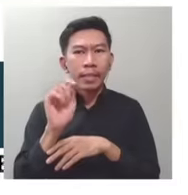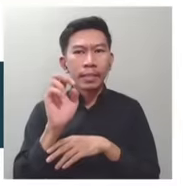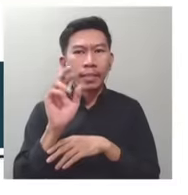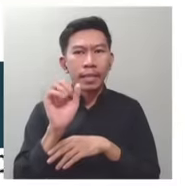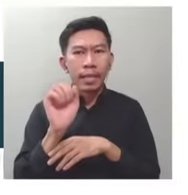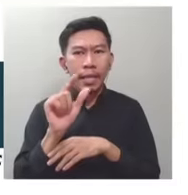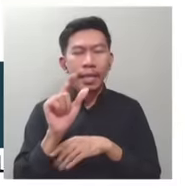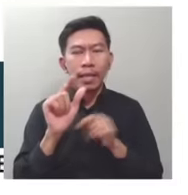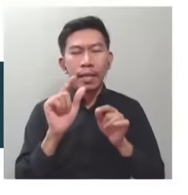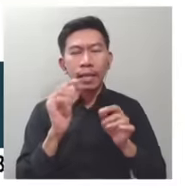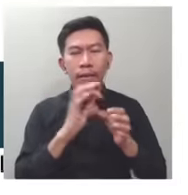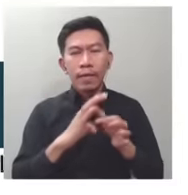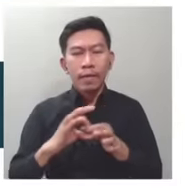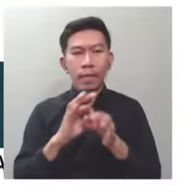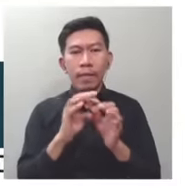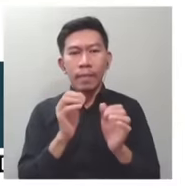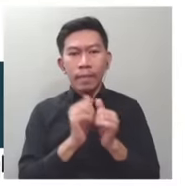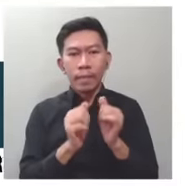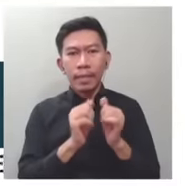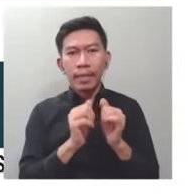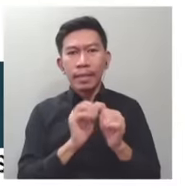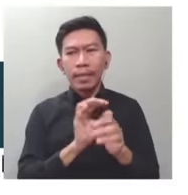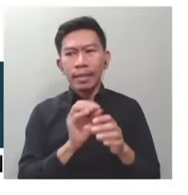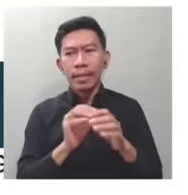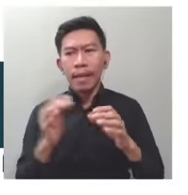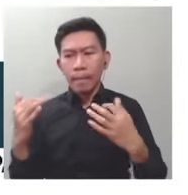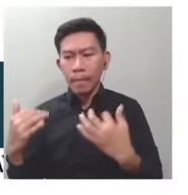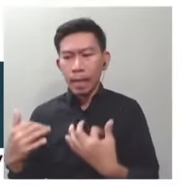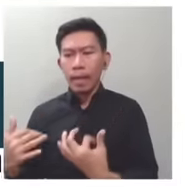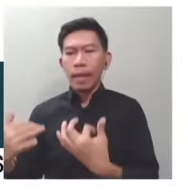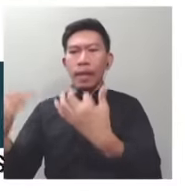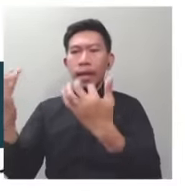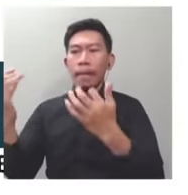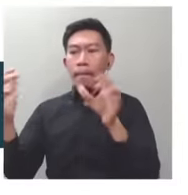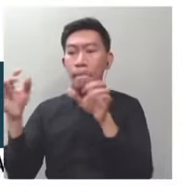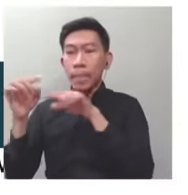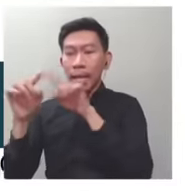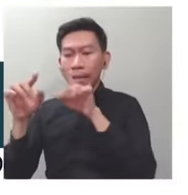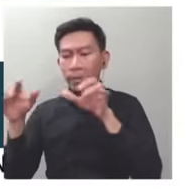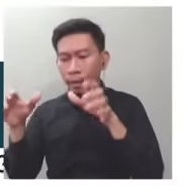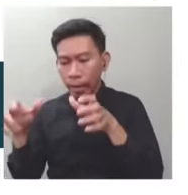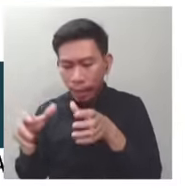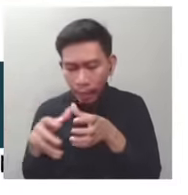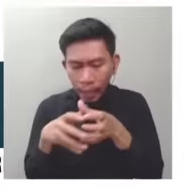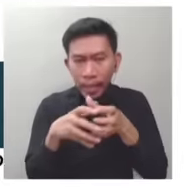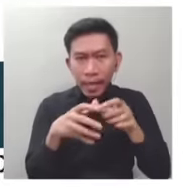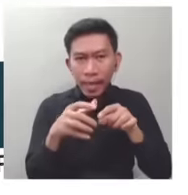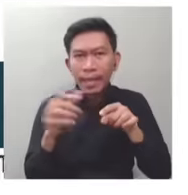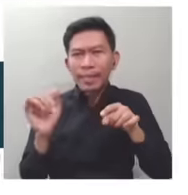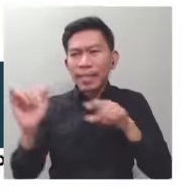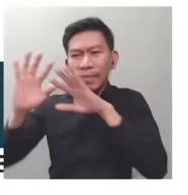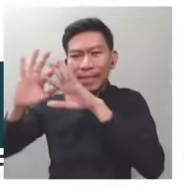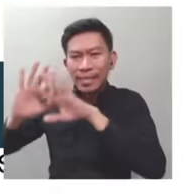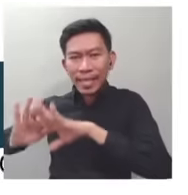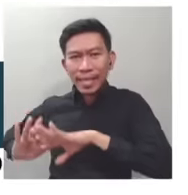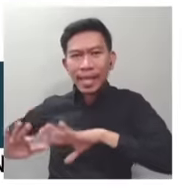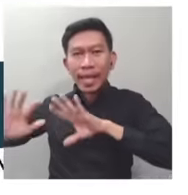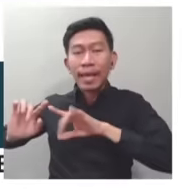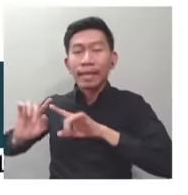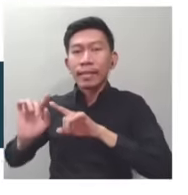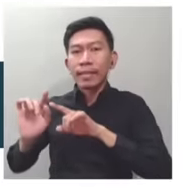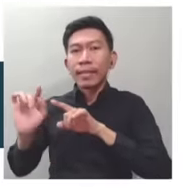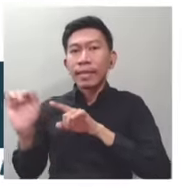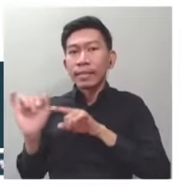middle of what we call multilateral setting like ASEAN, but it's not as narrow as when we talk about the